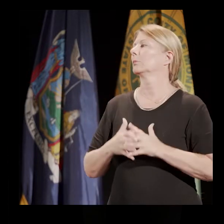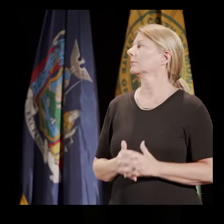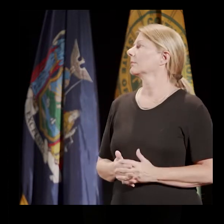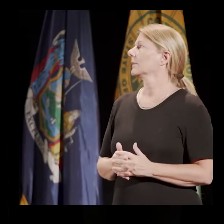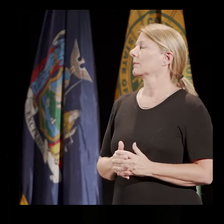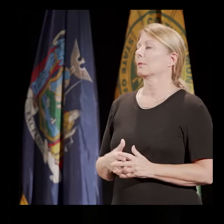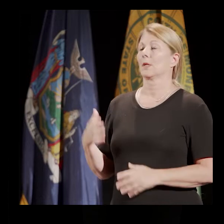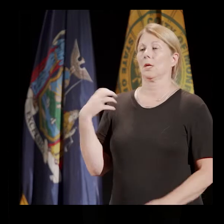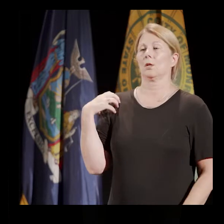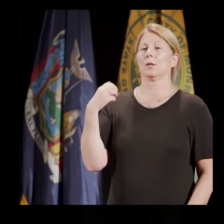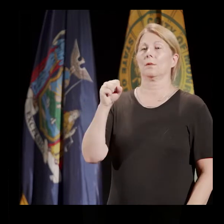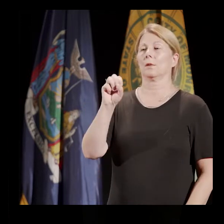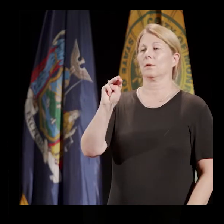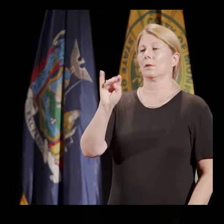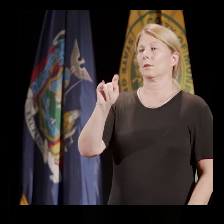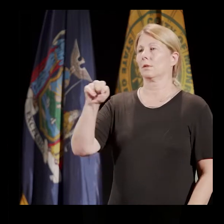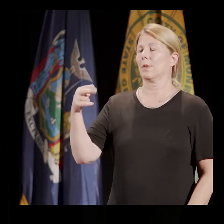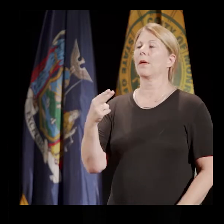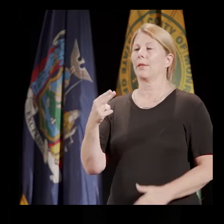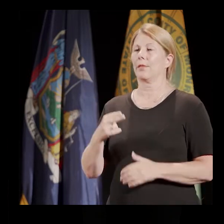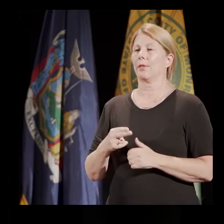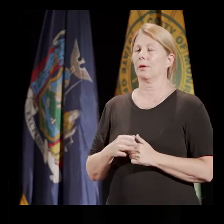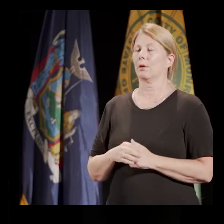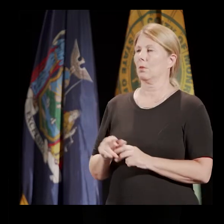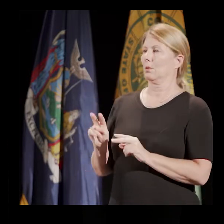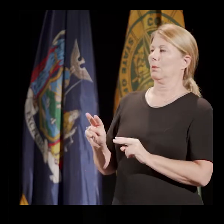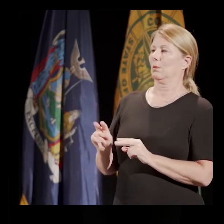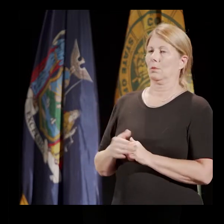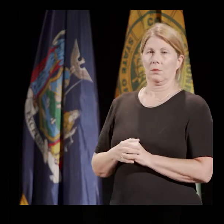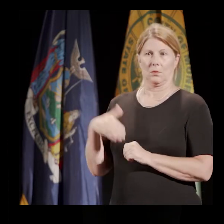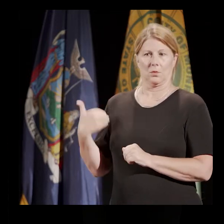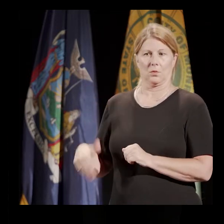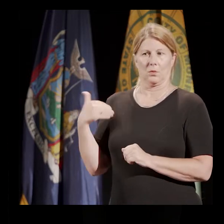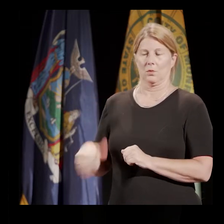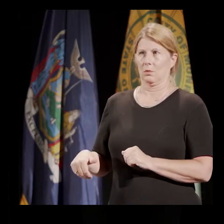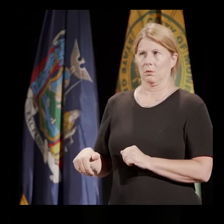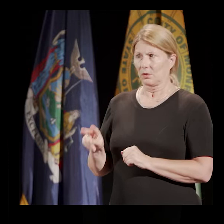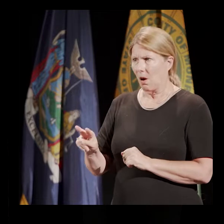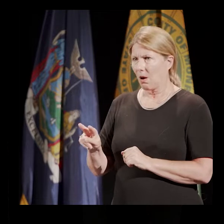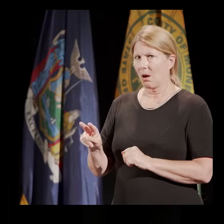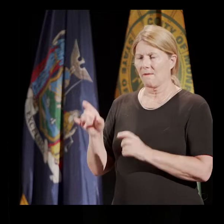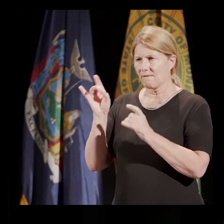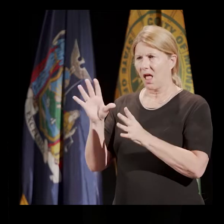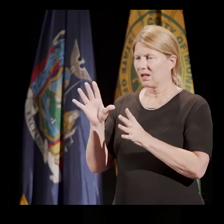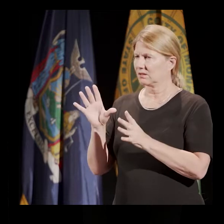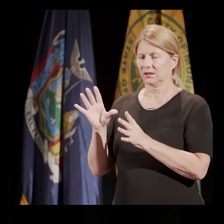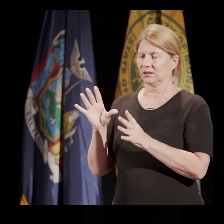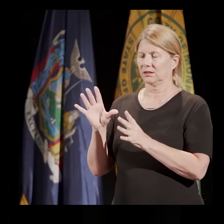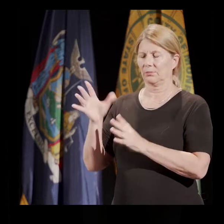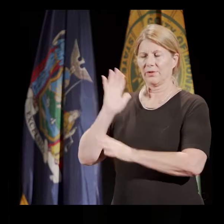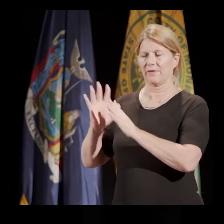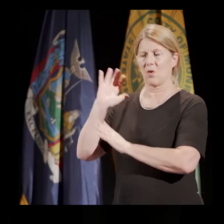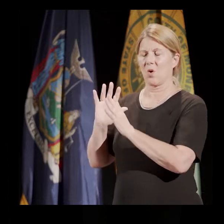Chief Smith is dealing with levels of violence in our city that nobody who has sat in that chair has ever seen. And on top of that,